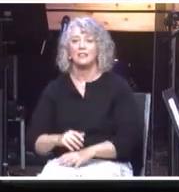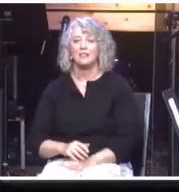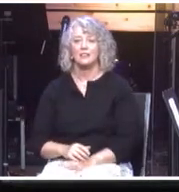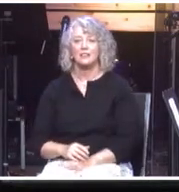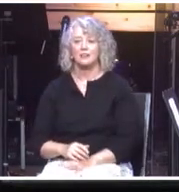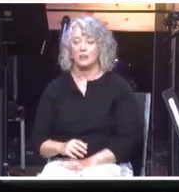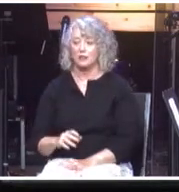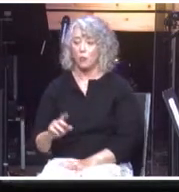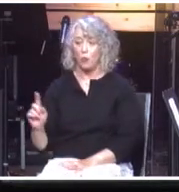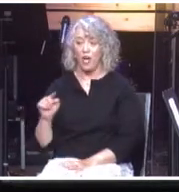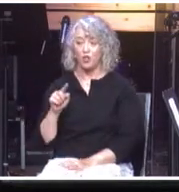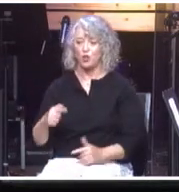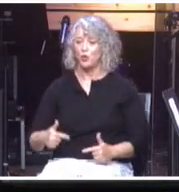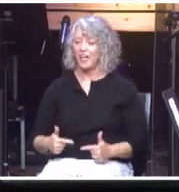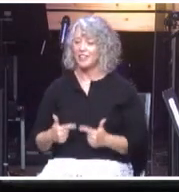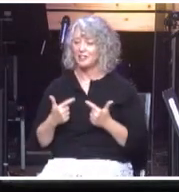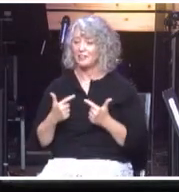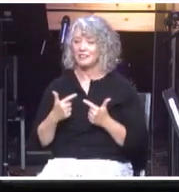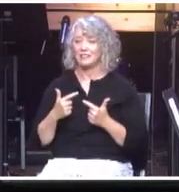there is God.